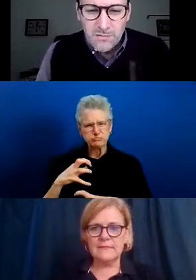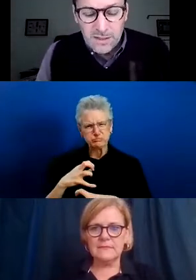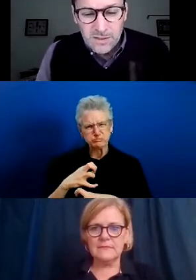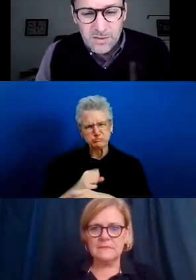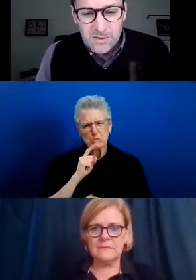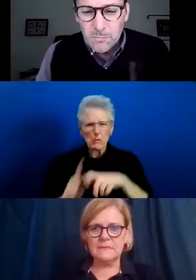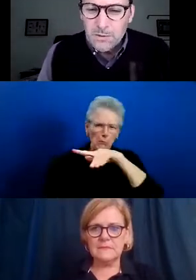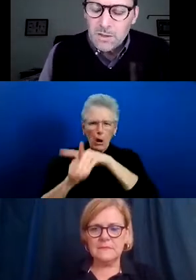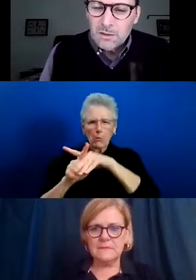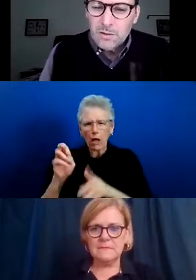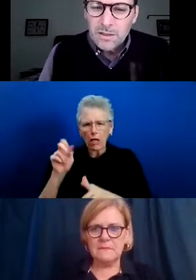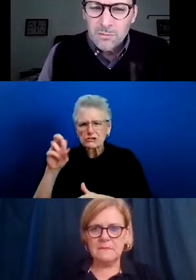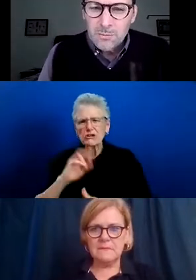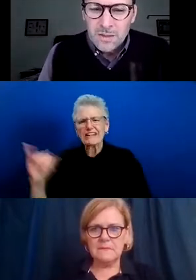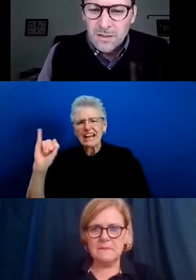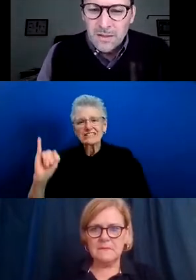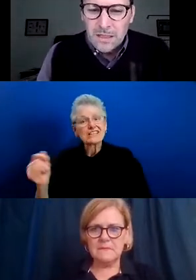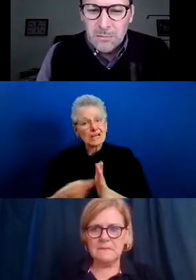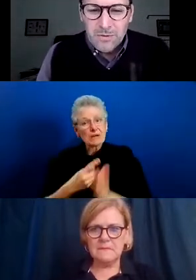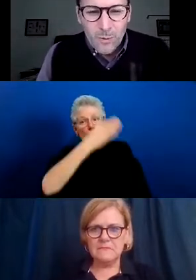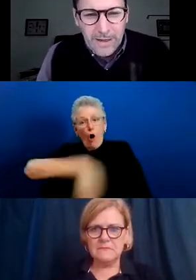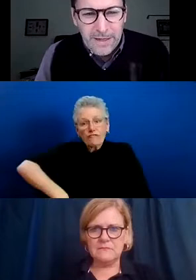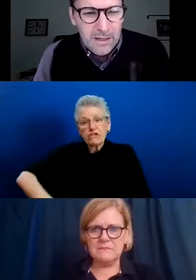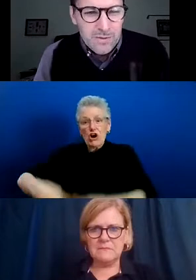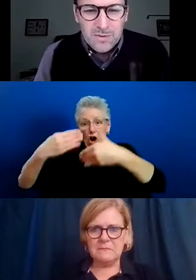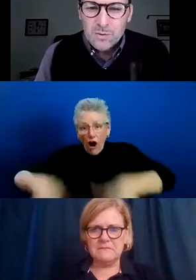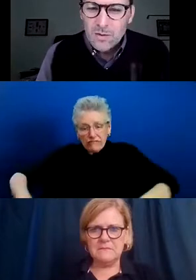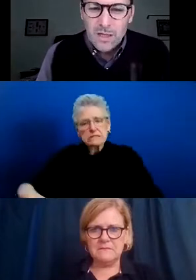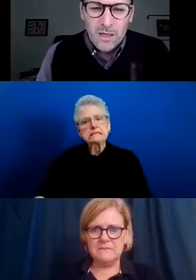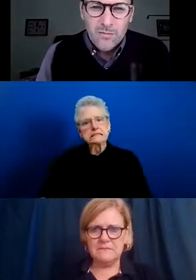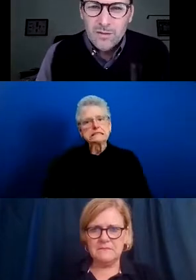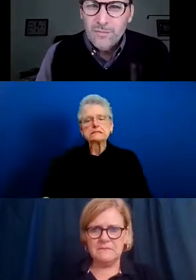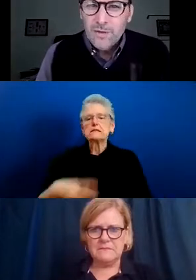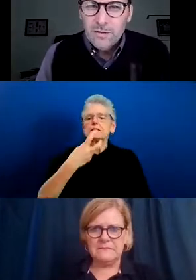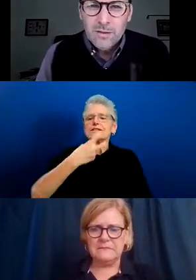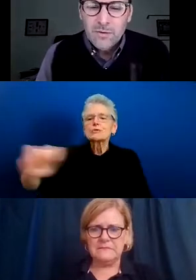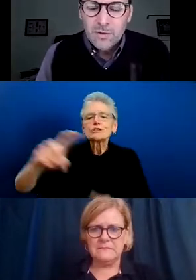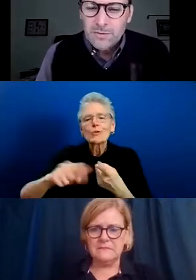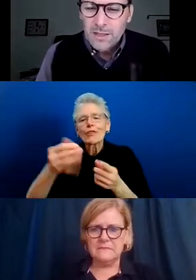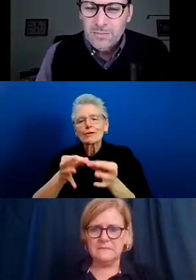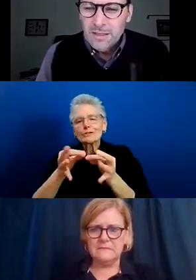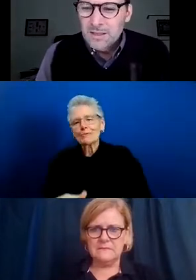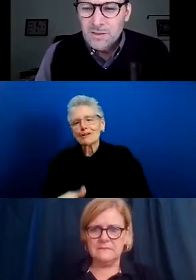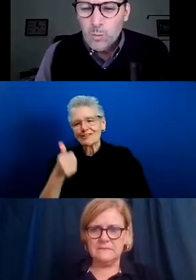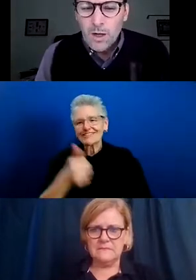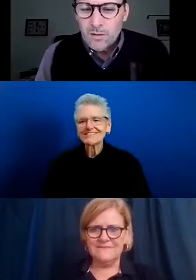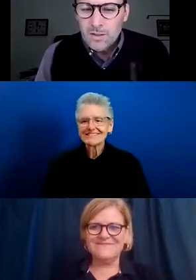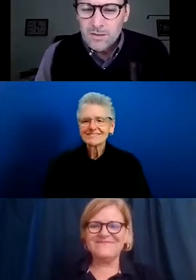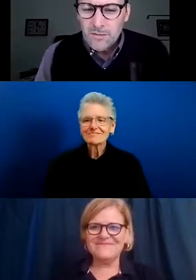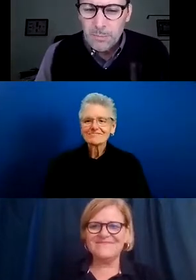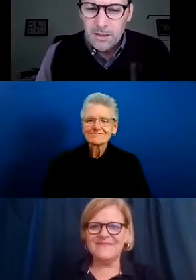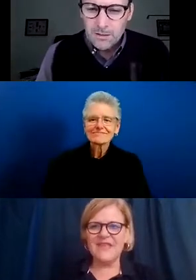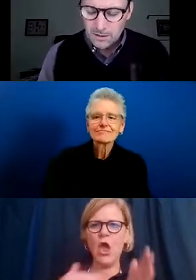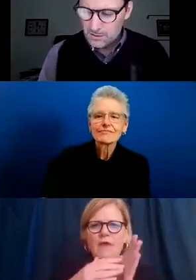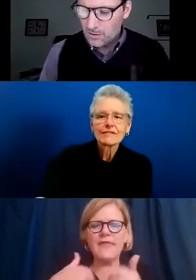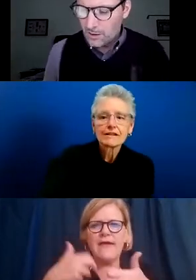they get infections, sometimes they lose limbs. Before that happens, usually they have a very difficult time just walking because